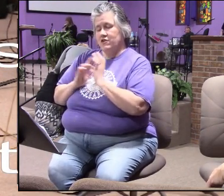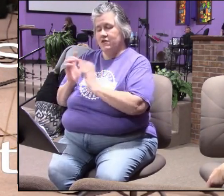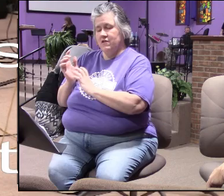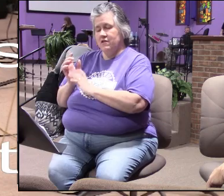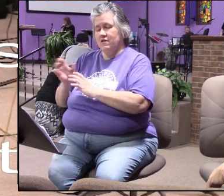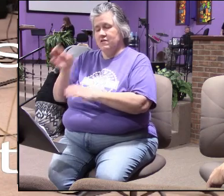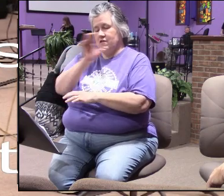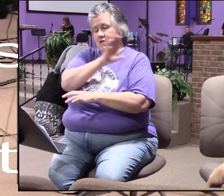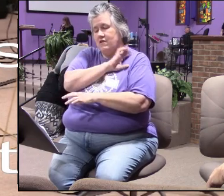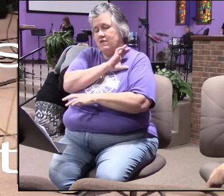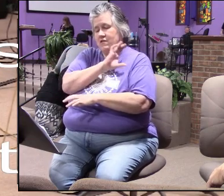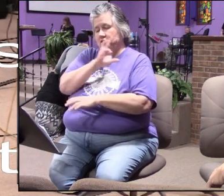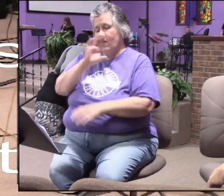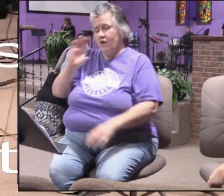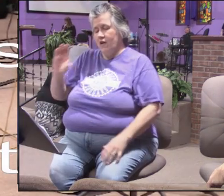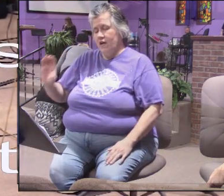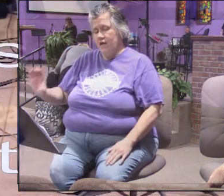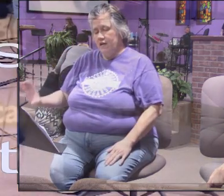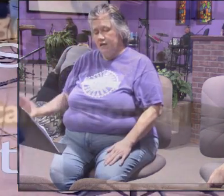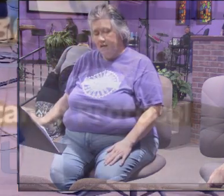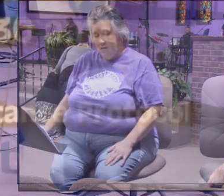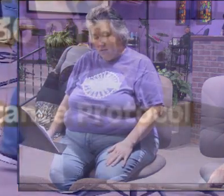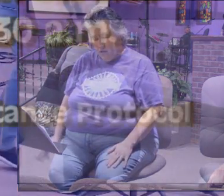Jesus Christ